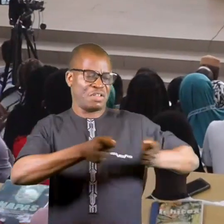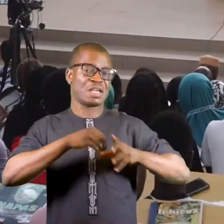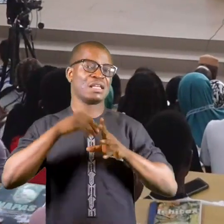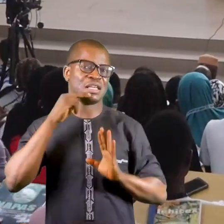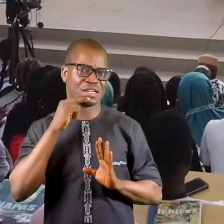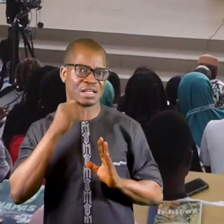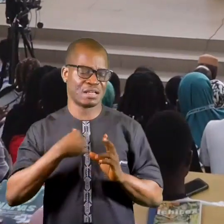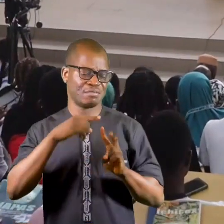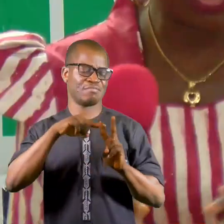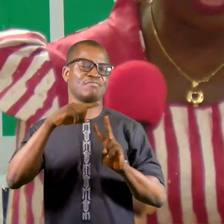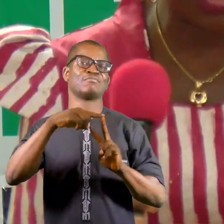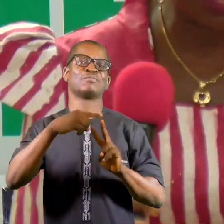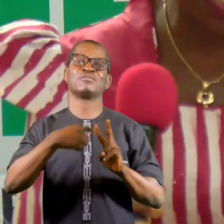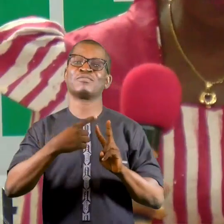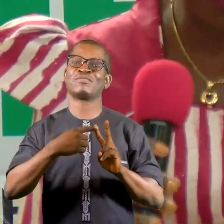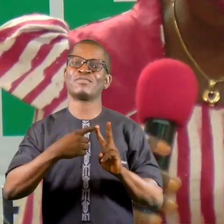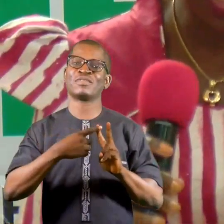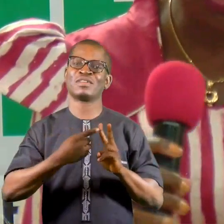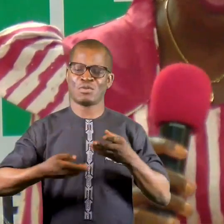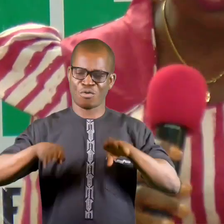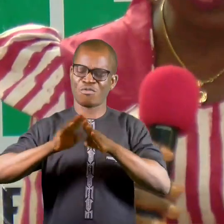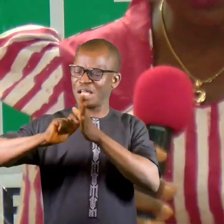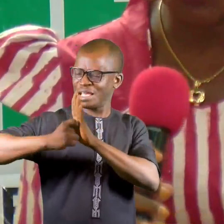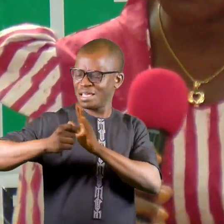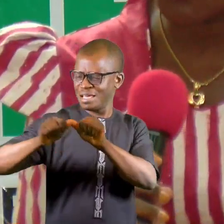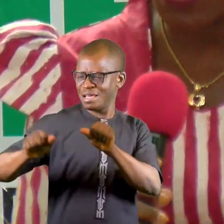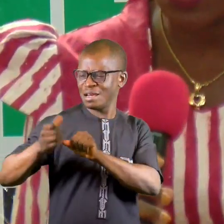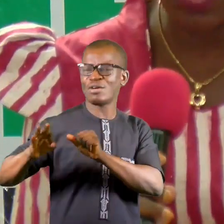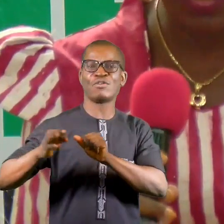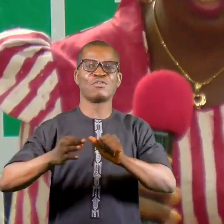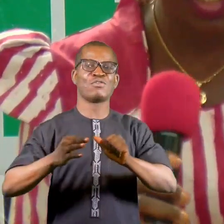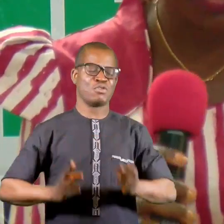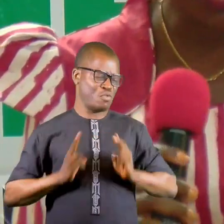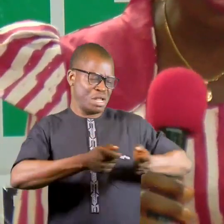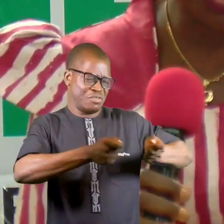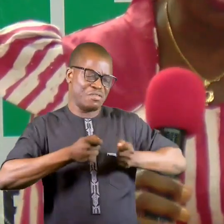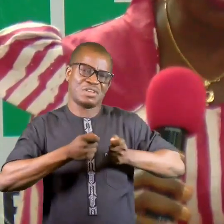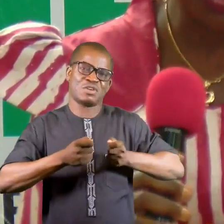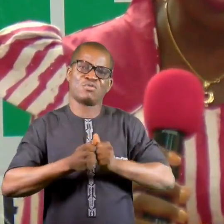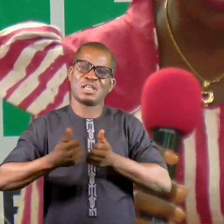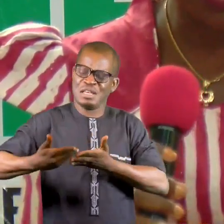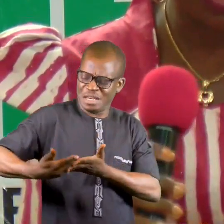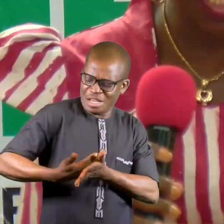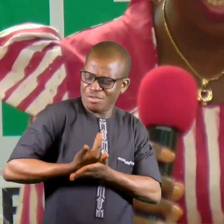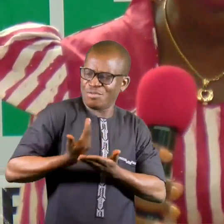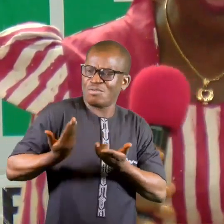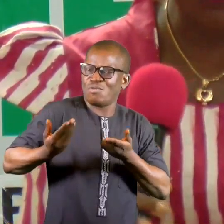Nigeria was in 2 parts. The first part covered key elements on human trafficking, including current